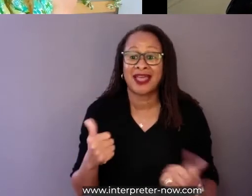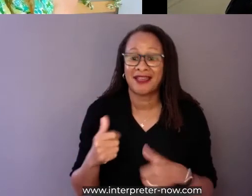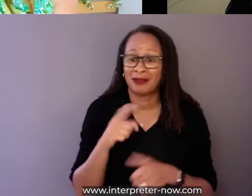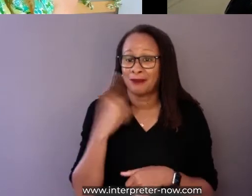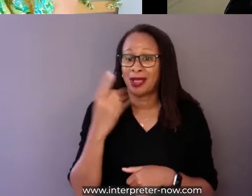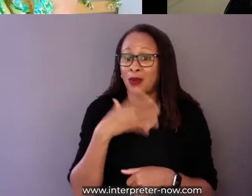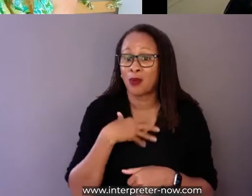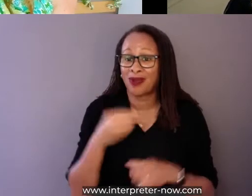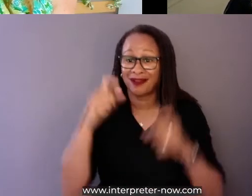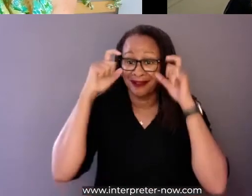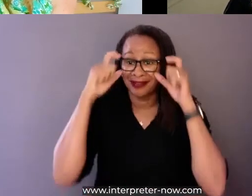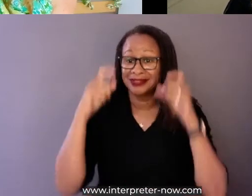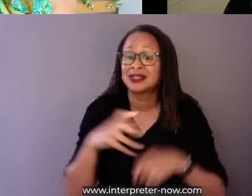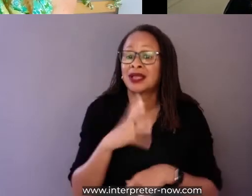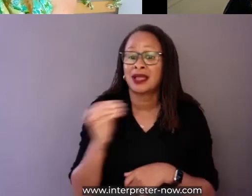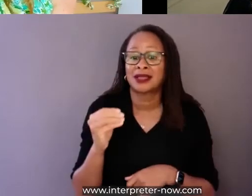glasses, and a